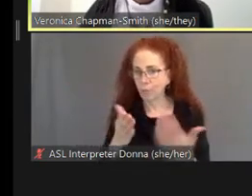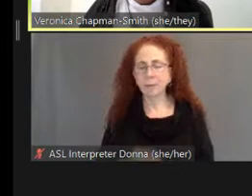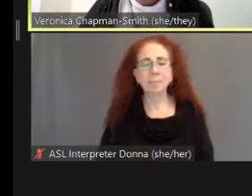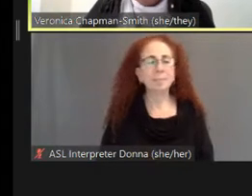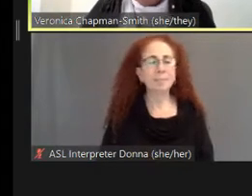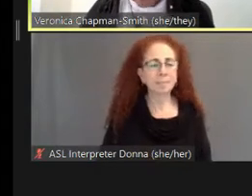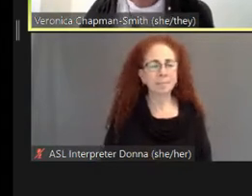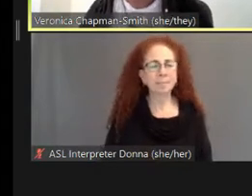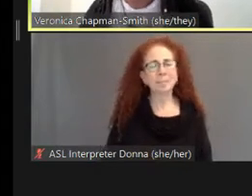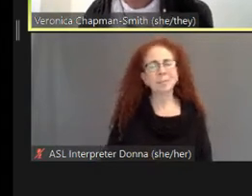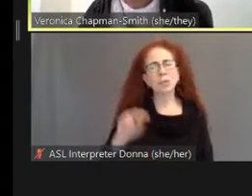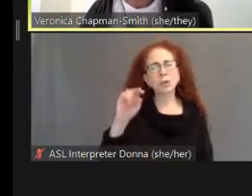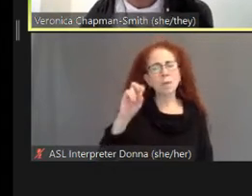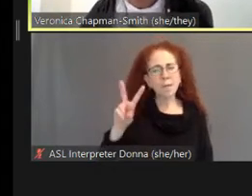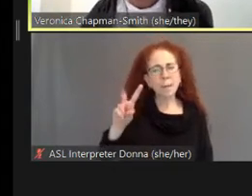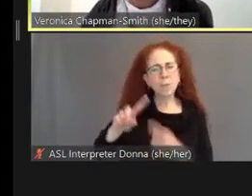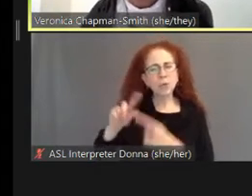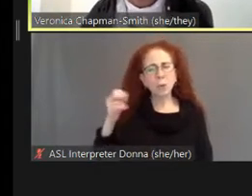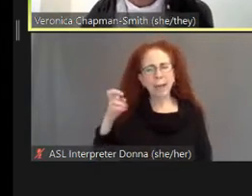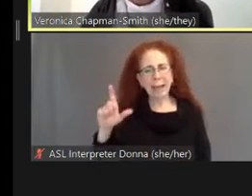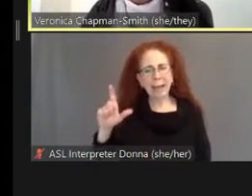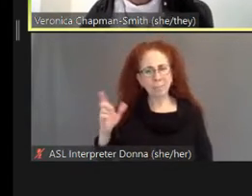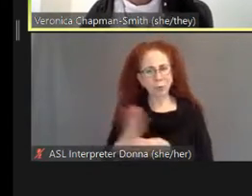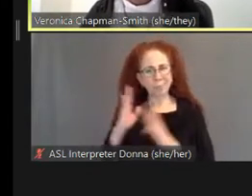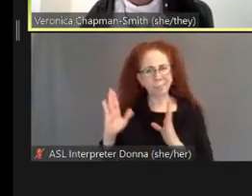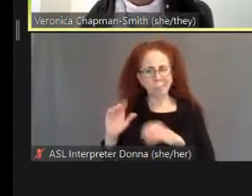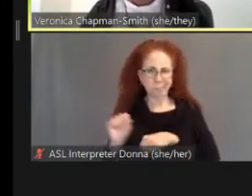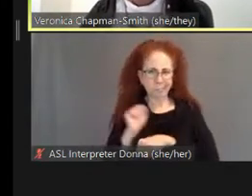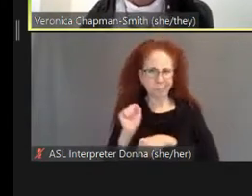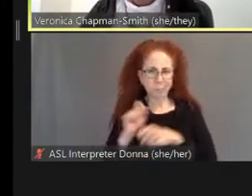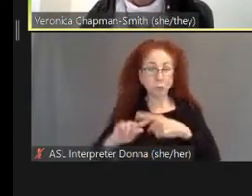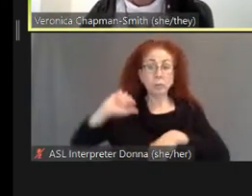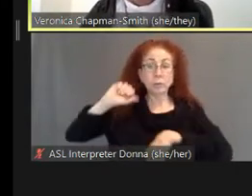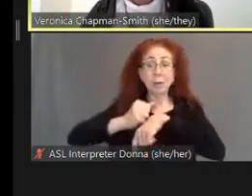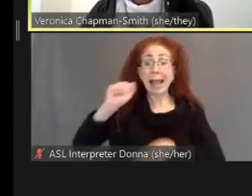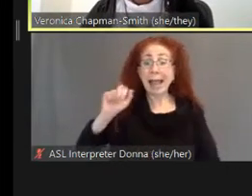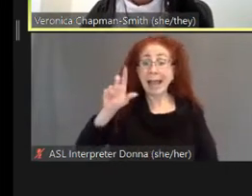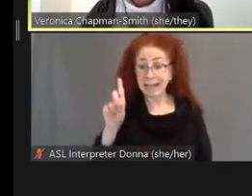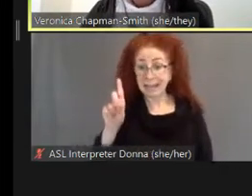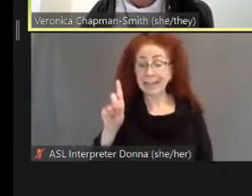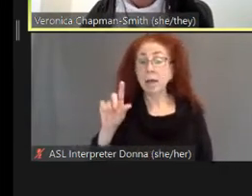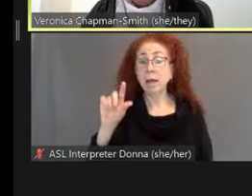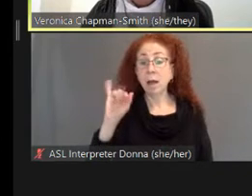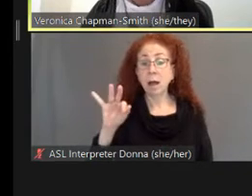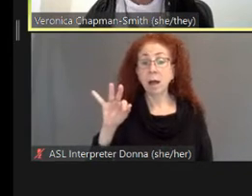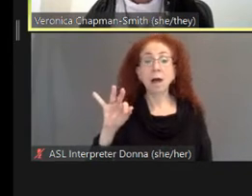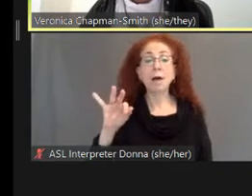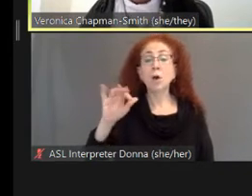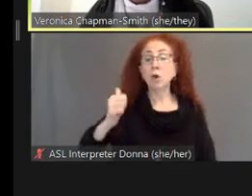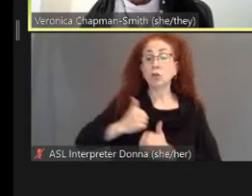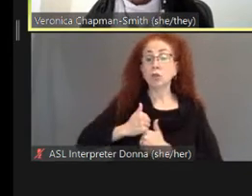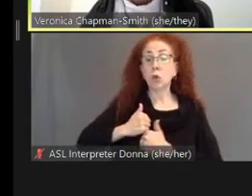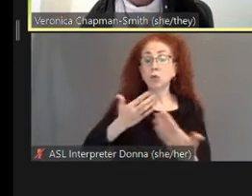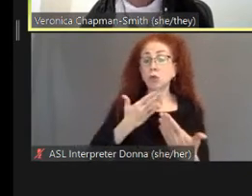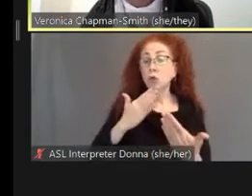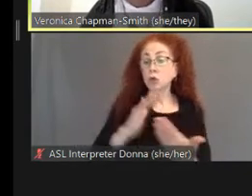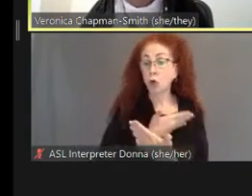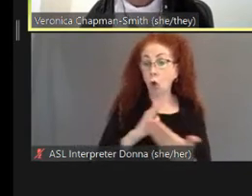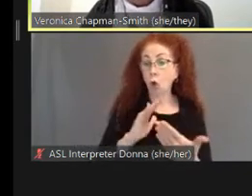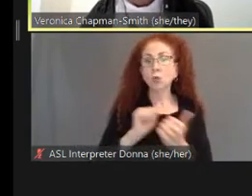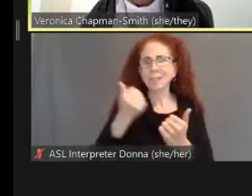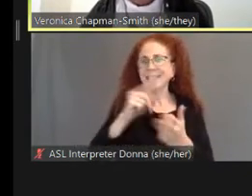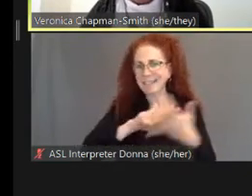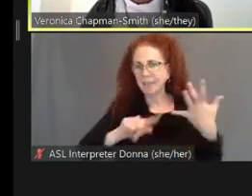From about November to April, the team worked to create the audio description version of Soldier Songs, along with several